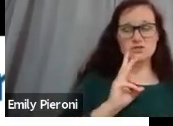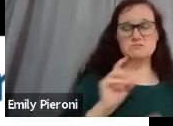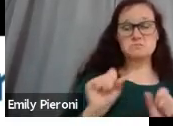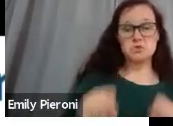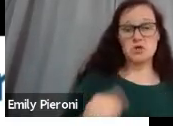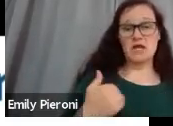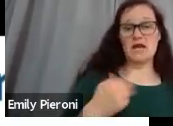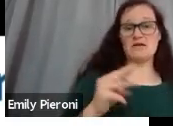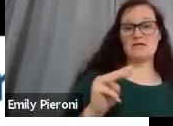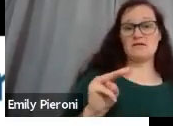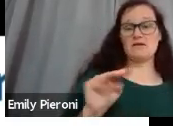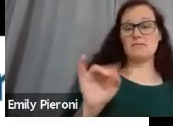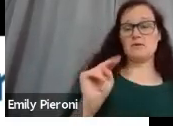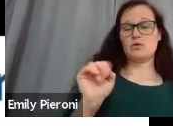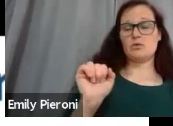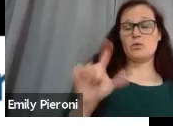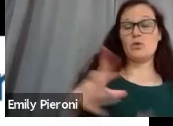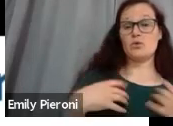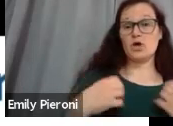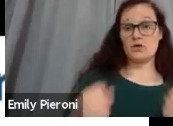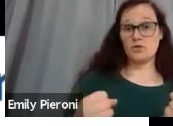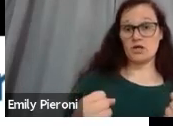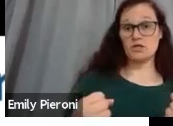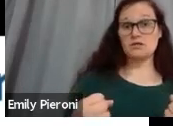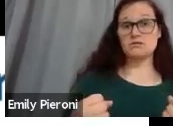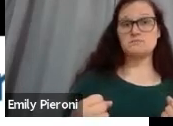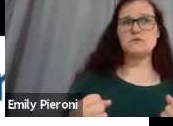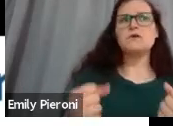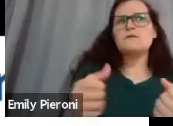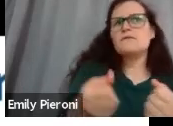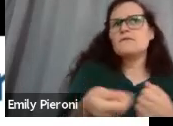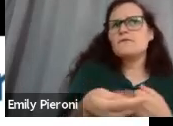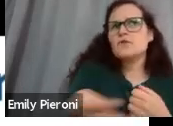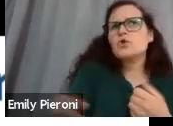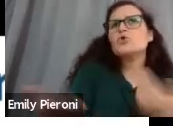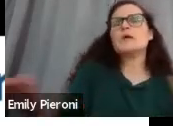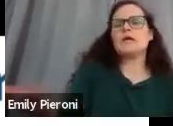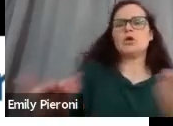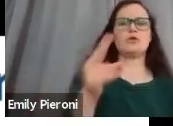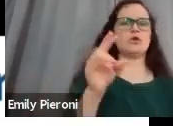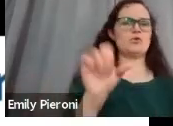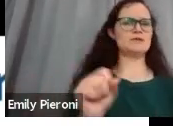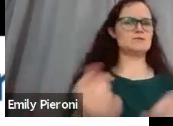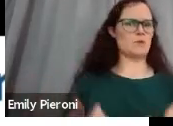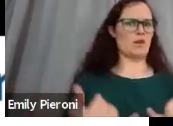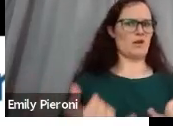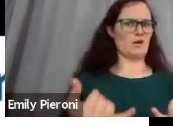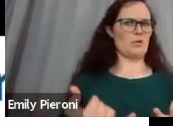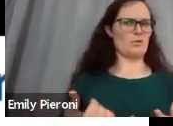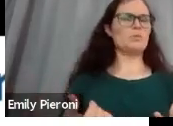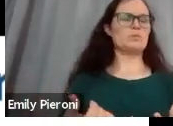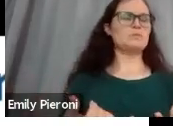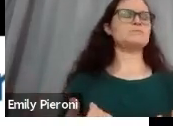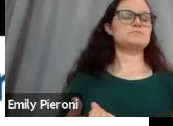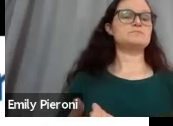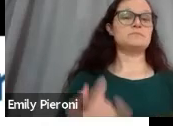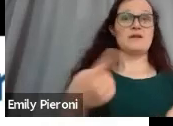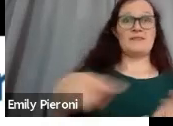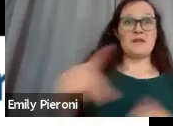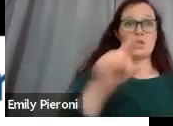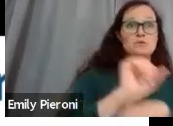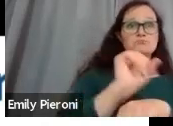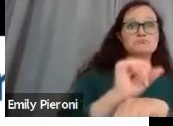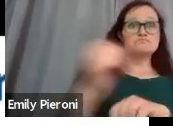recovery. There are a few mineral recovery operations in the US currently, and we have them working with us